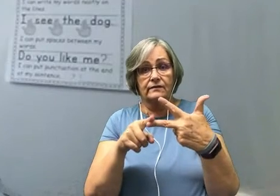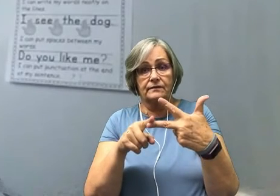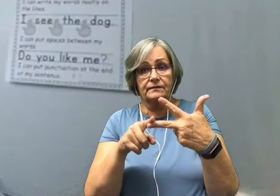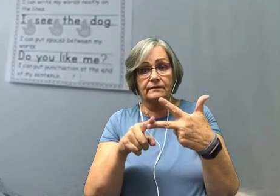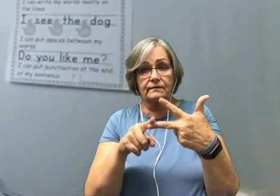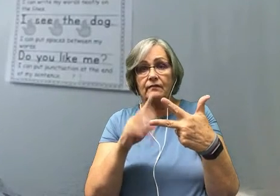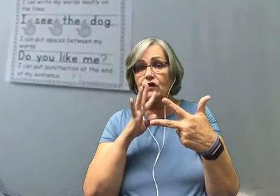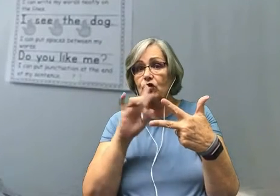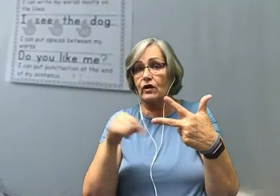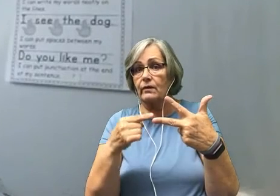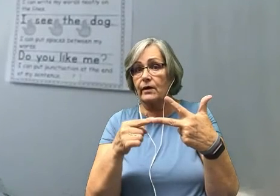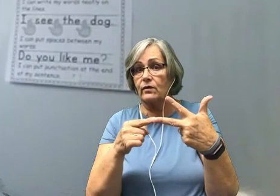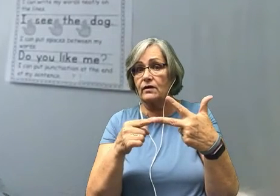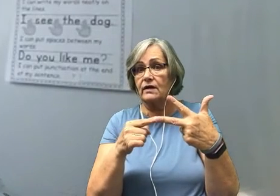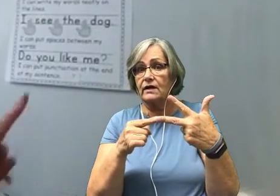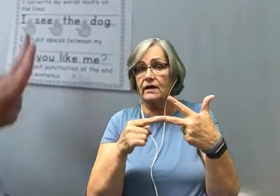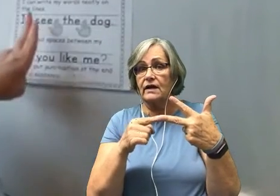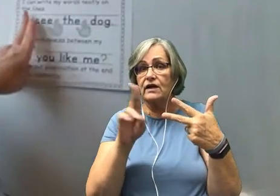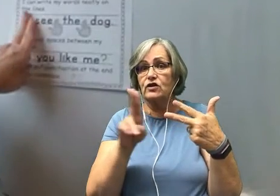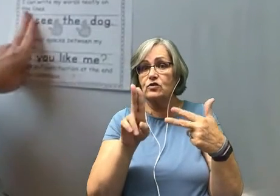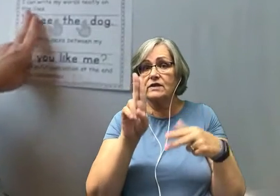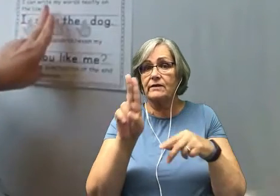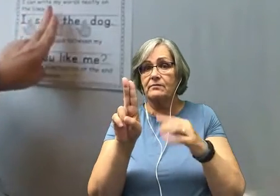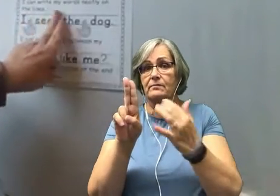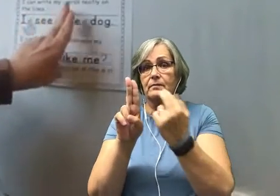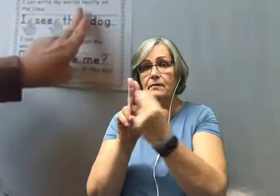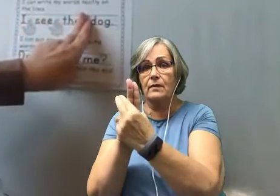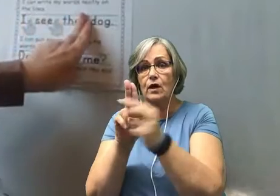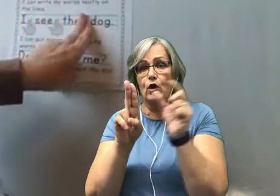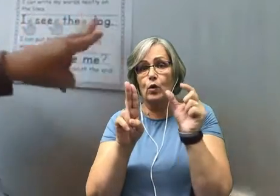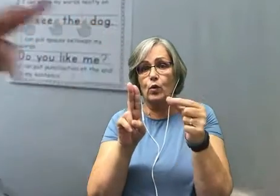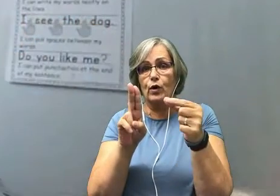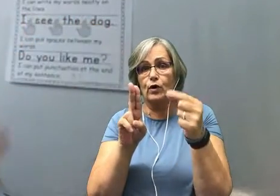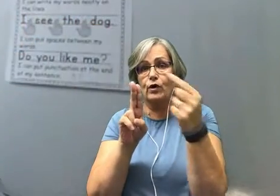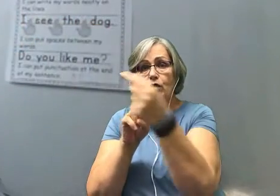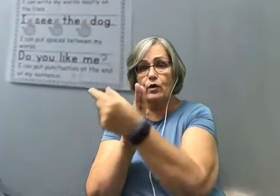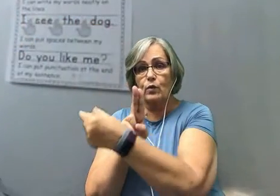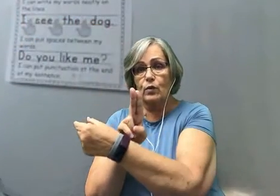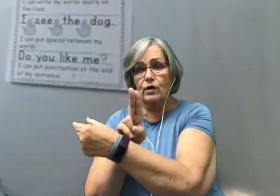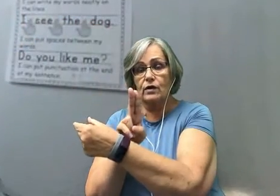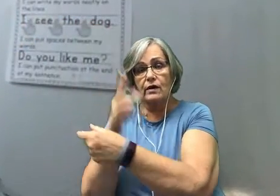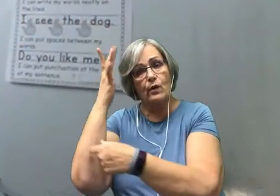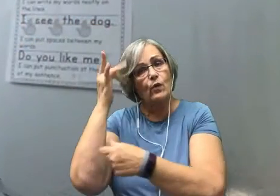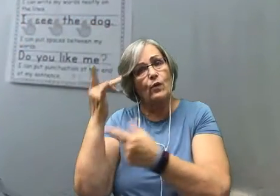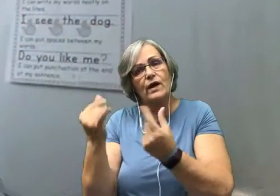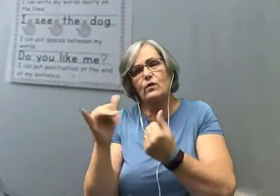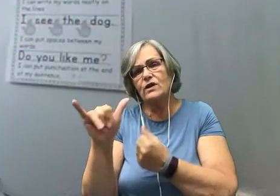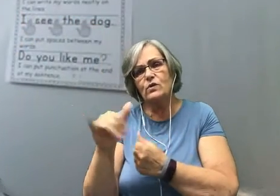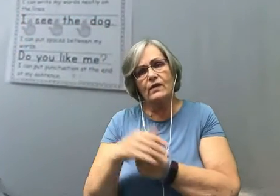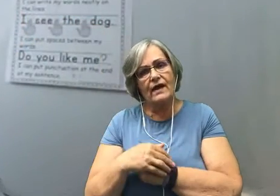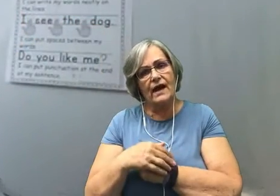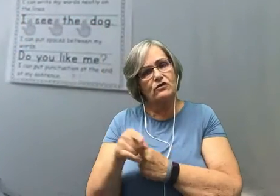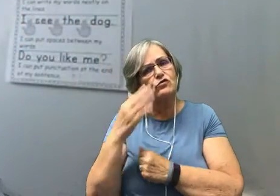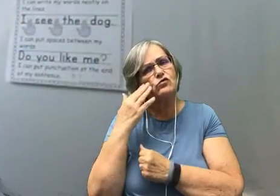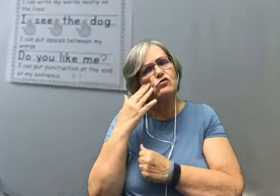next thing we're going to talk about is putting finger spaces between your words. And you're probably thinking, but Mrs. Burlick, why do we